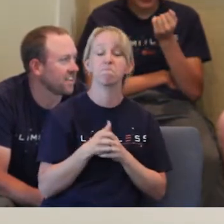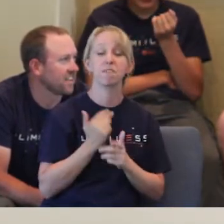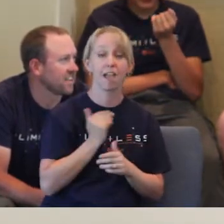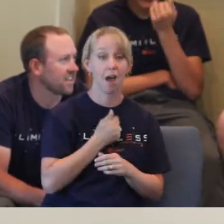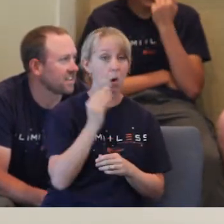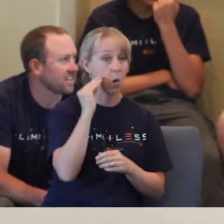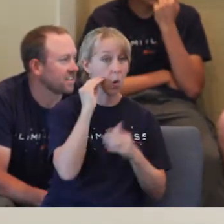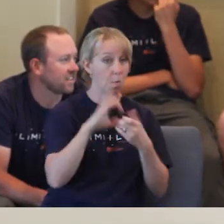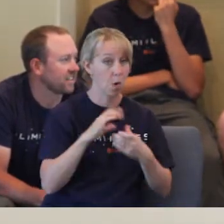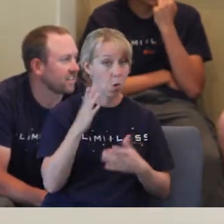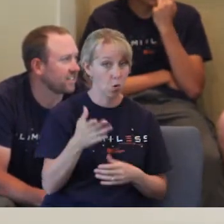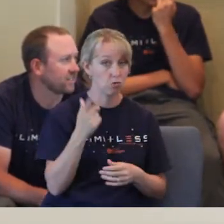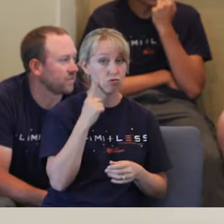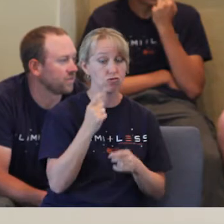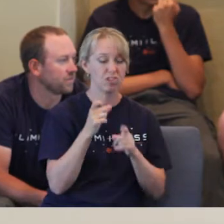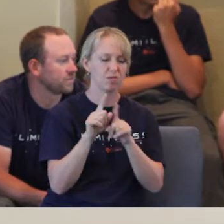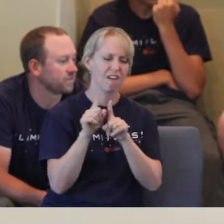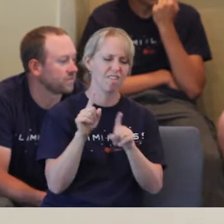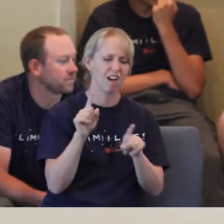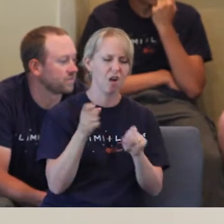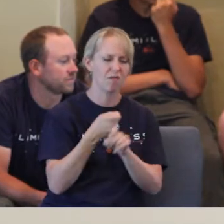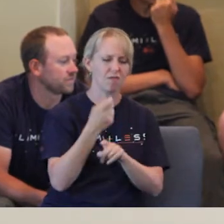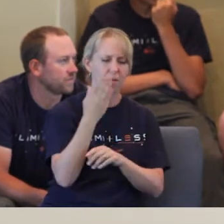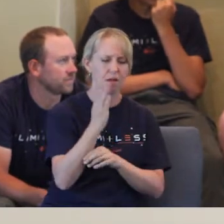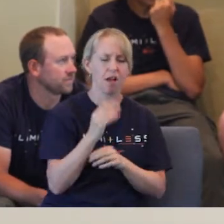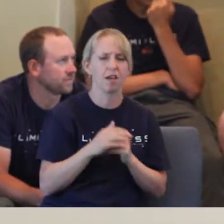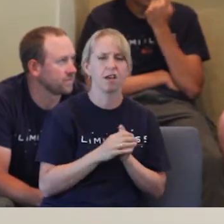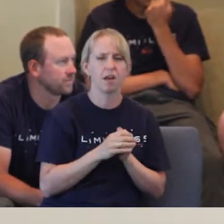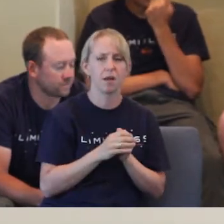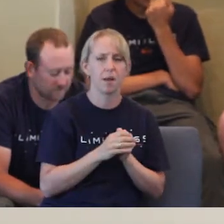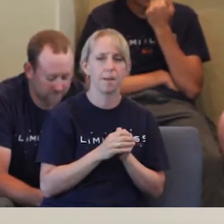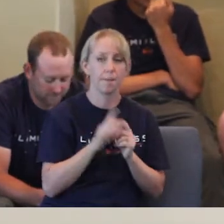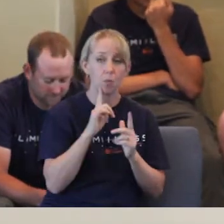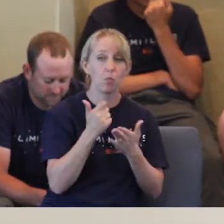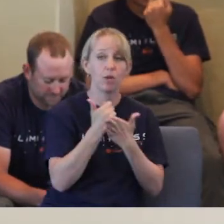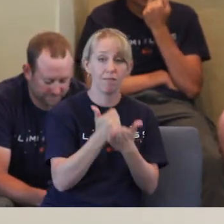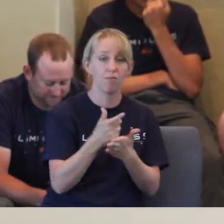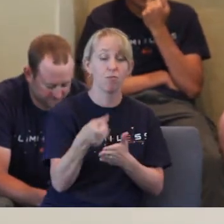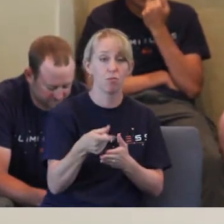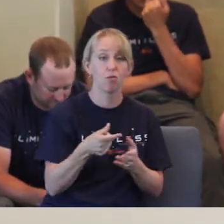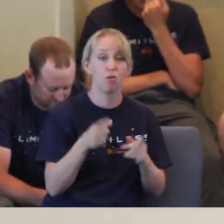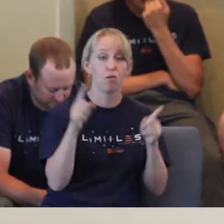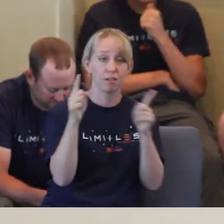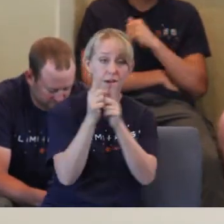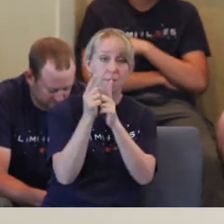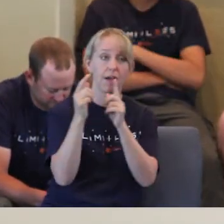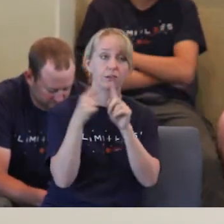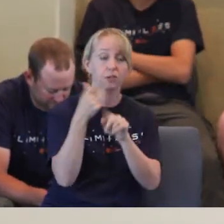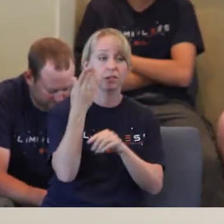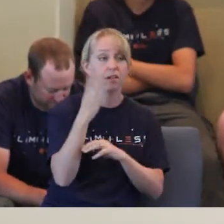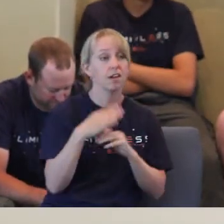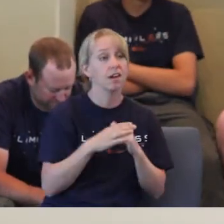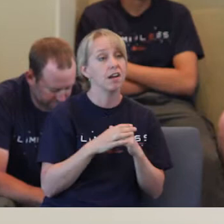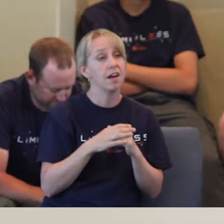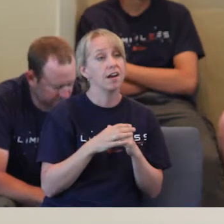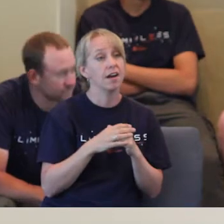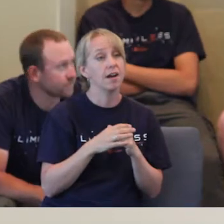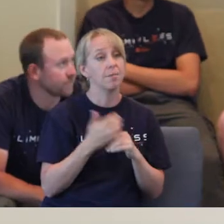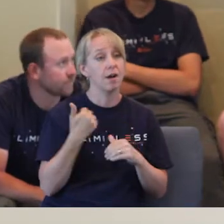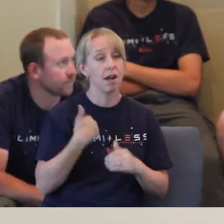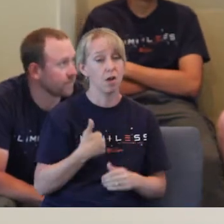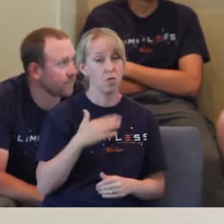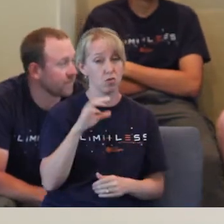to see the house, and our homeowner, as she said, was falling away from God, but we helped